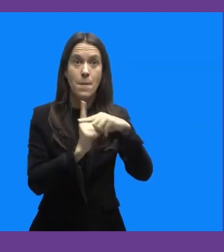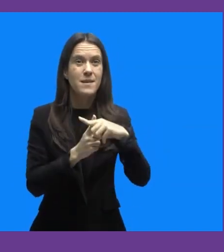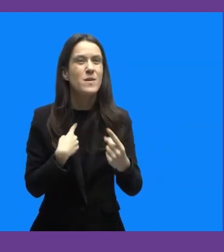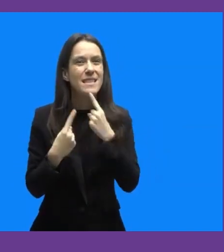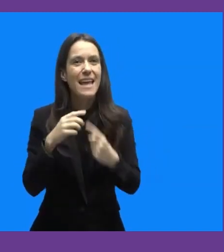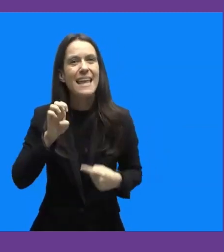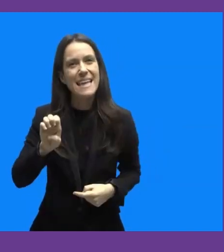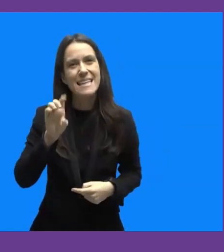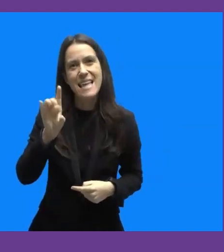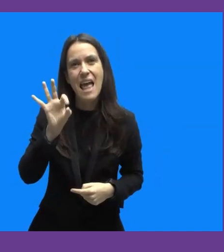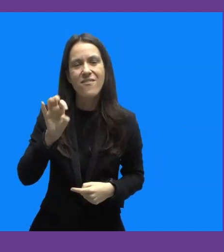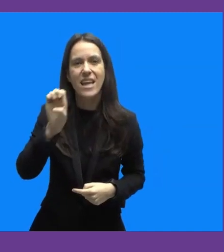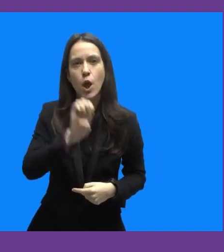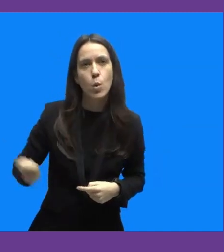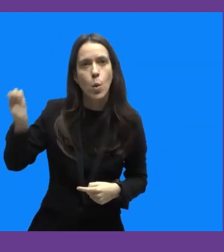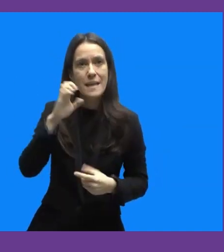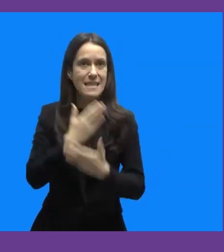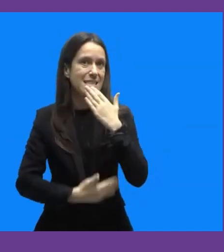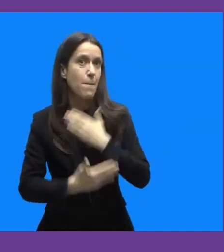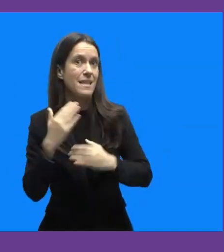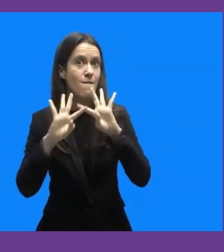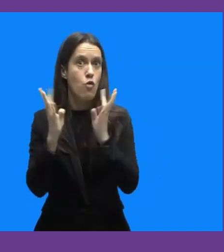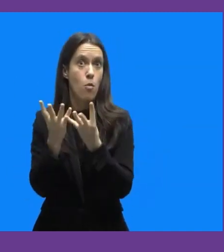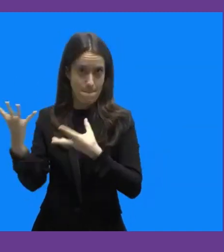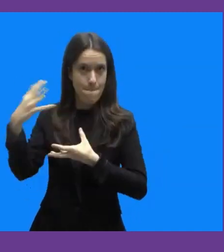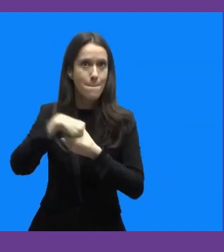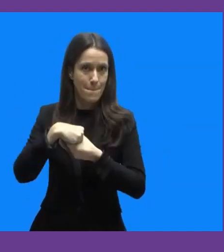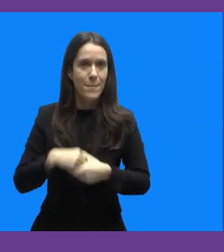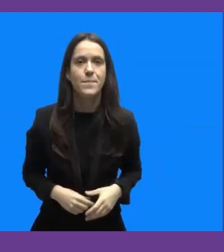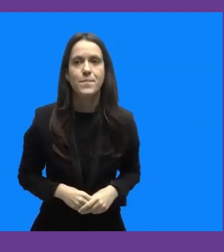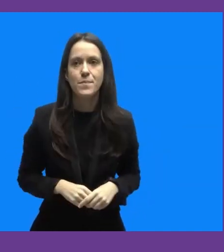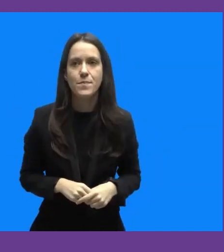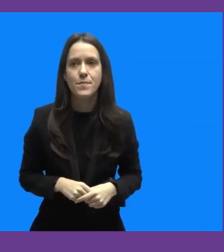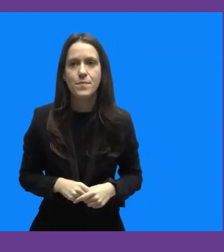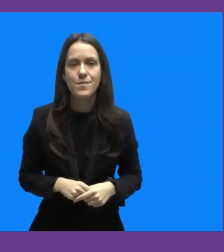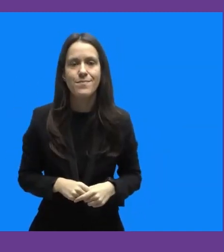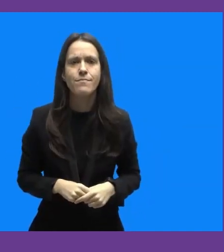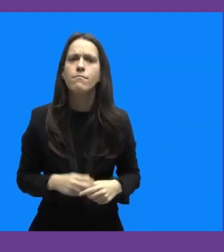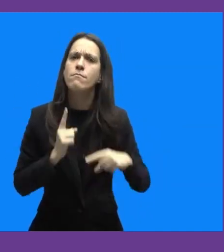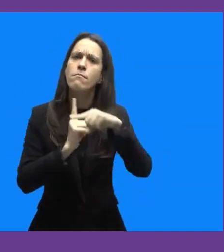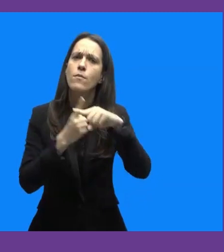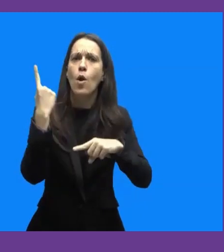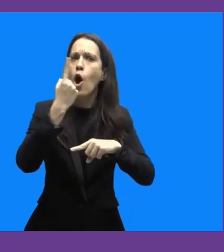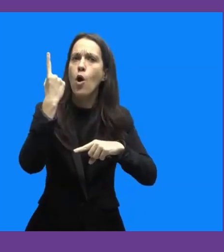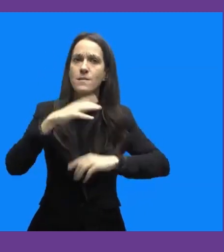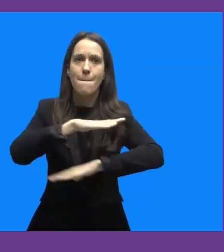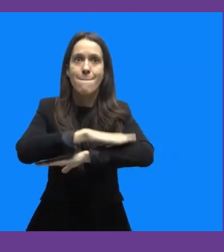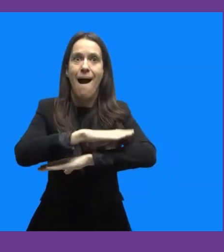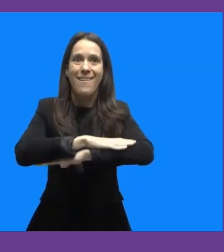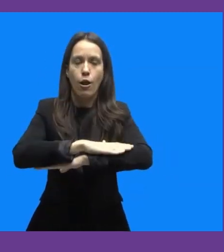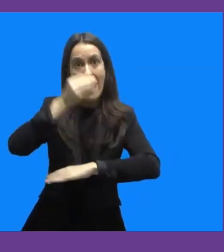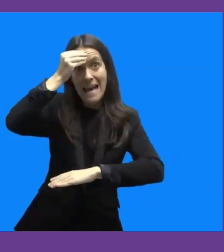of the organizations, ONCE was another. And also our panel of experts were all people with